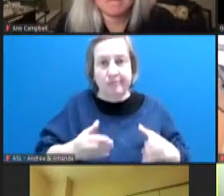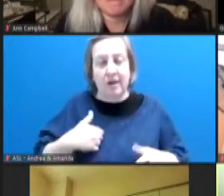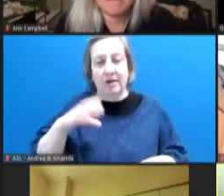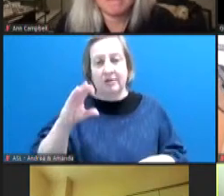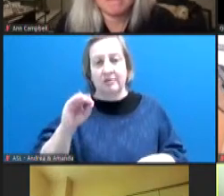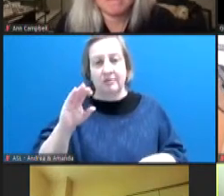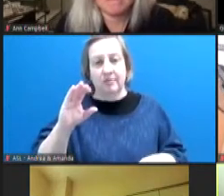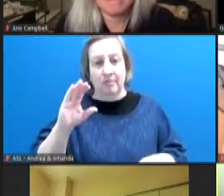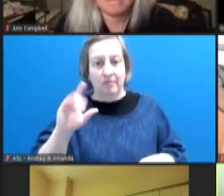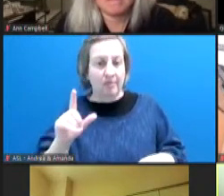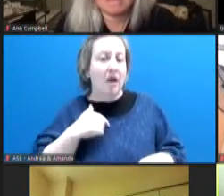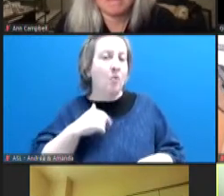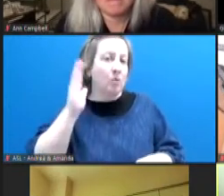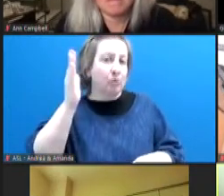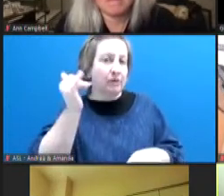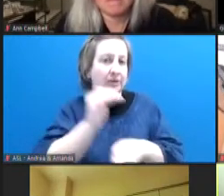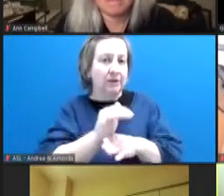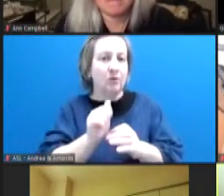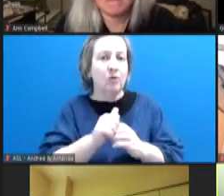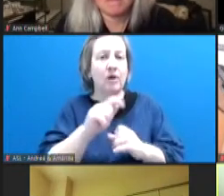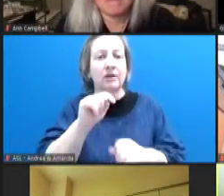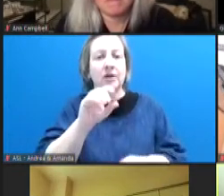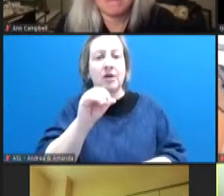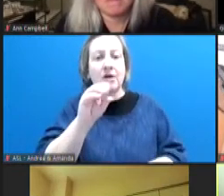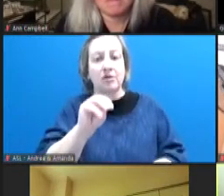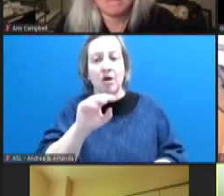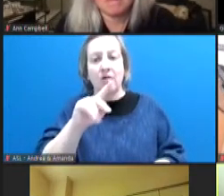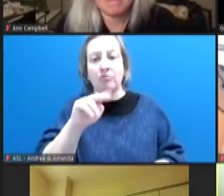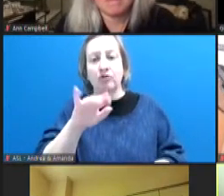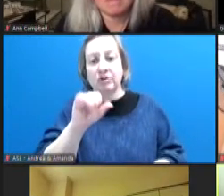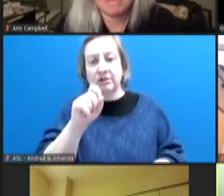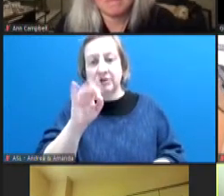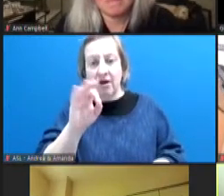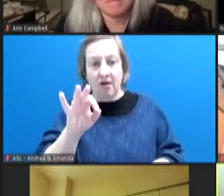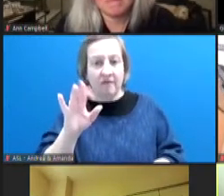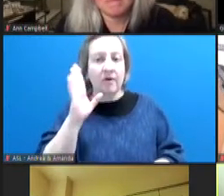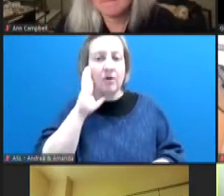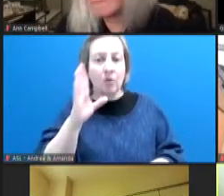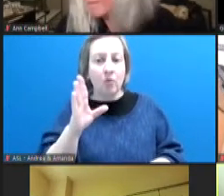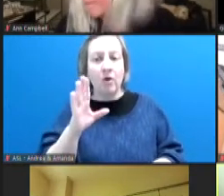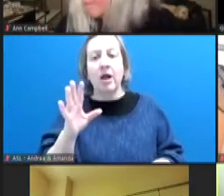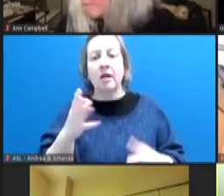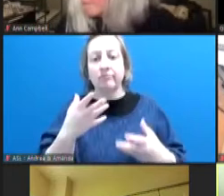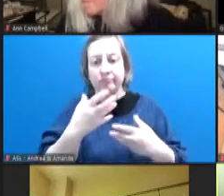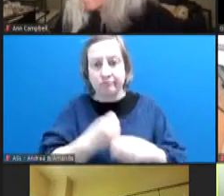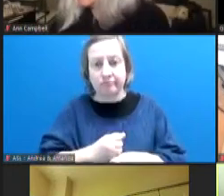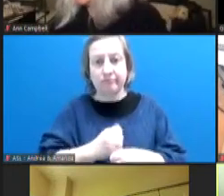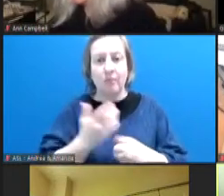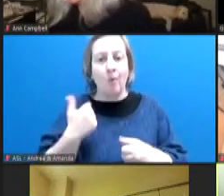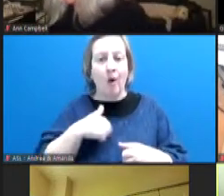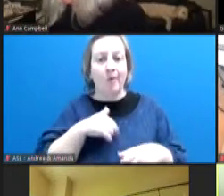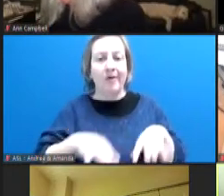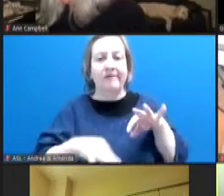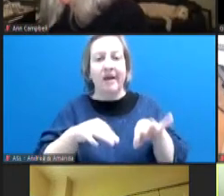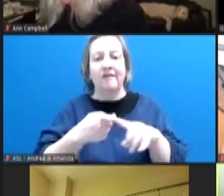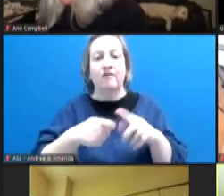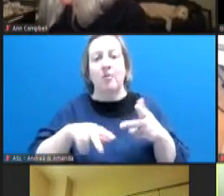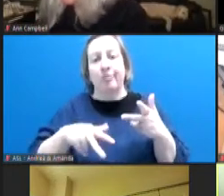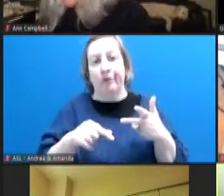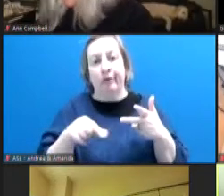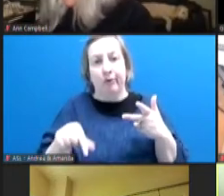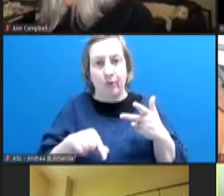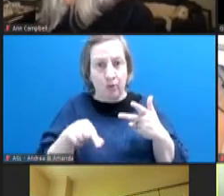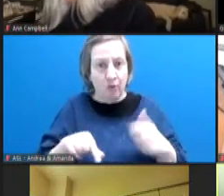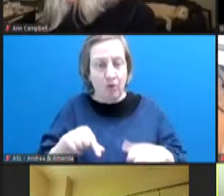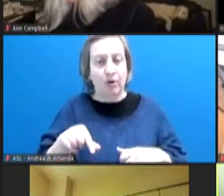this evening along with my colleague, Dr. Tom Christoph. We're gonna summarize our findings from the third quarter